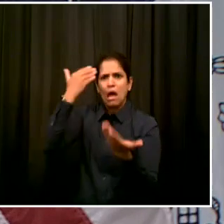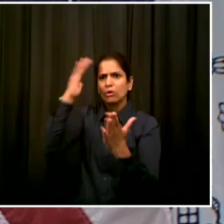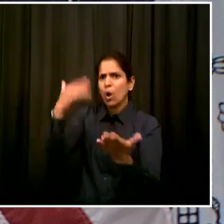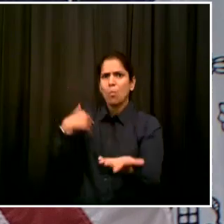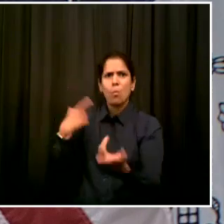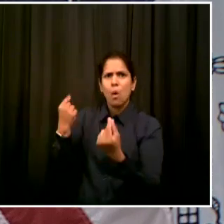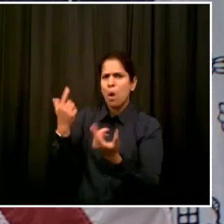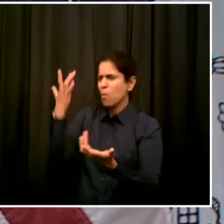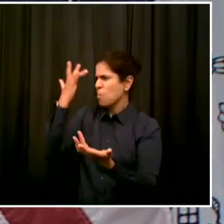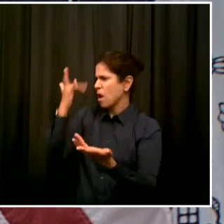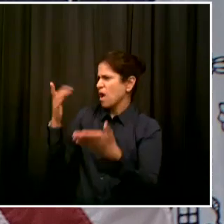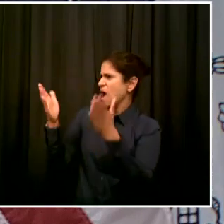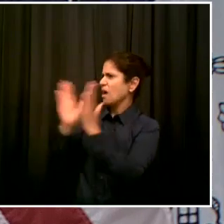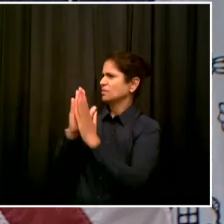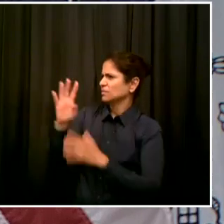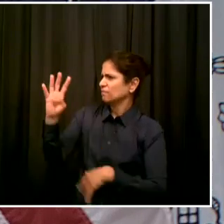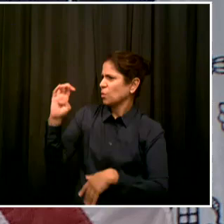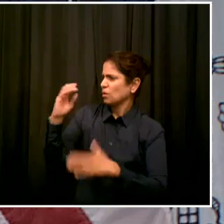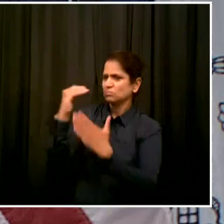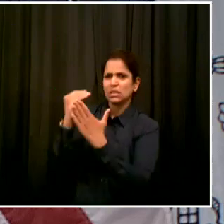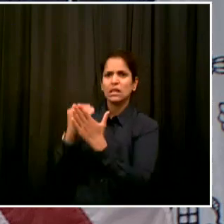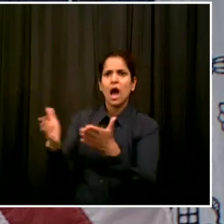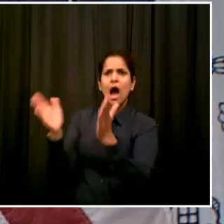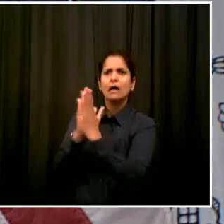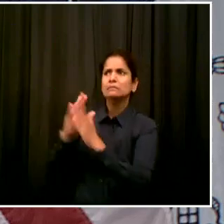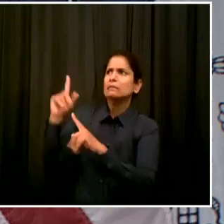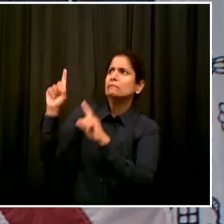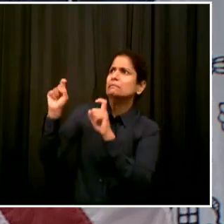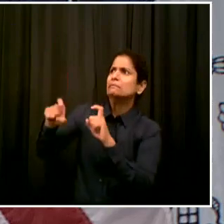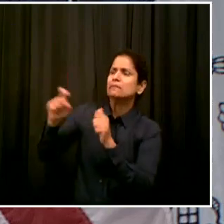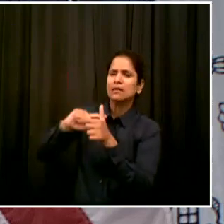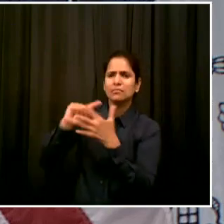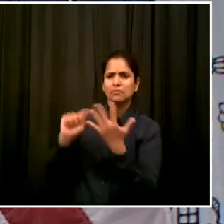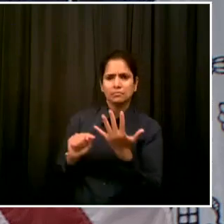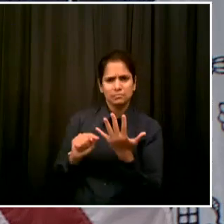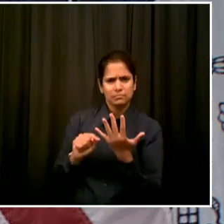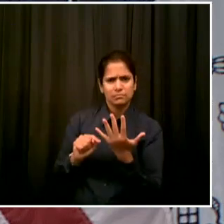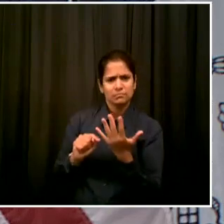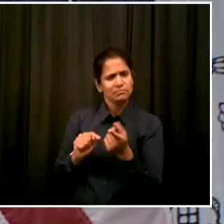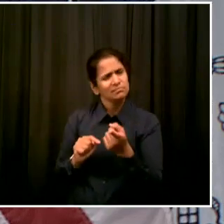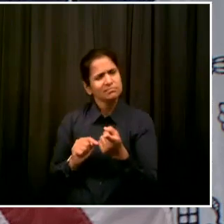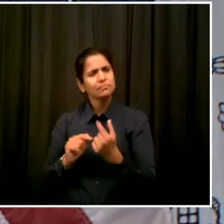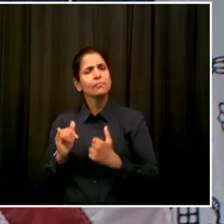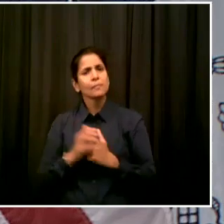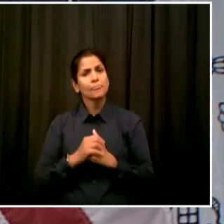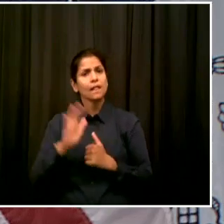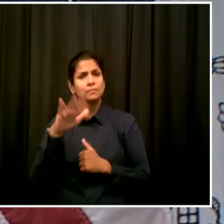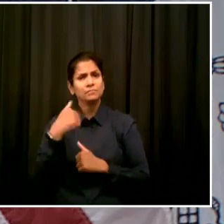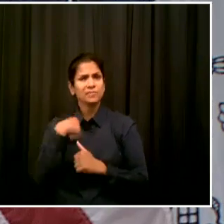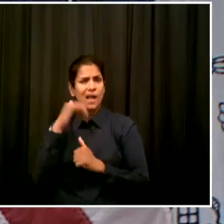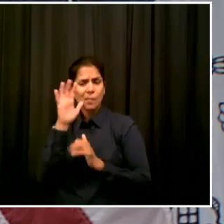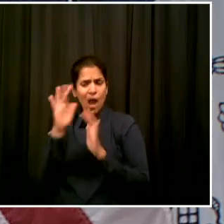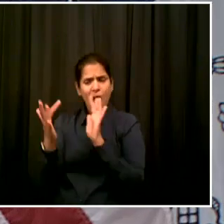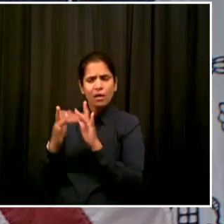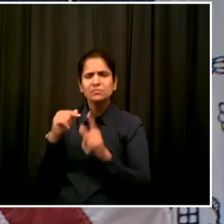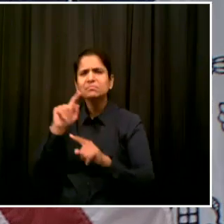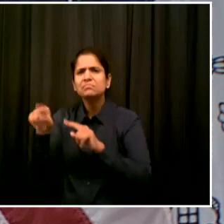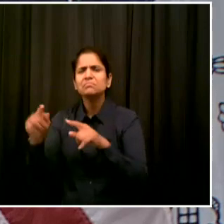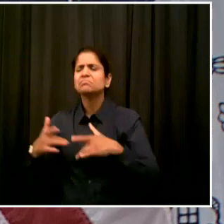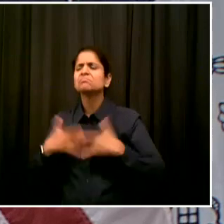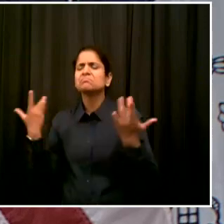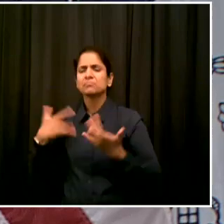quickly. So I'll look into what they are specifically requesting and how best to get them the information they need.